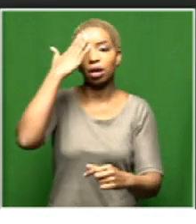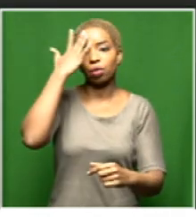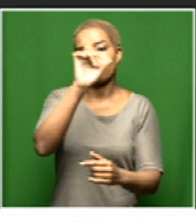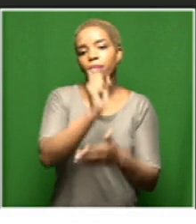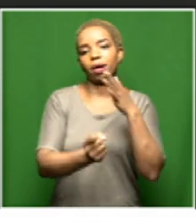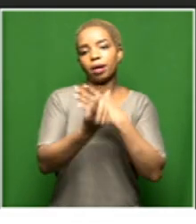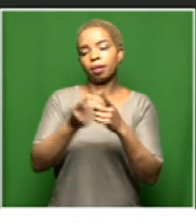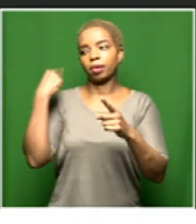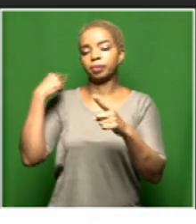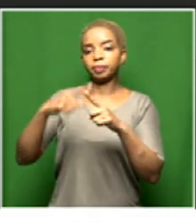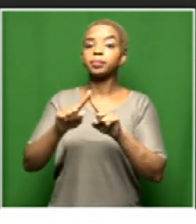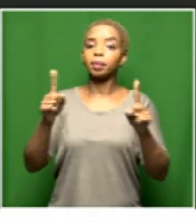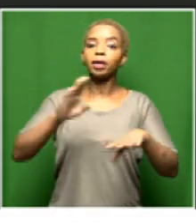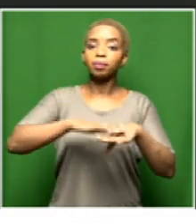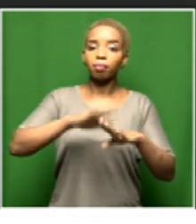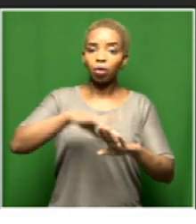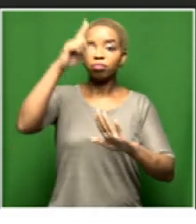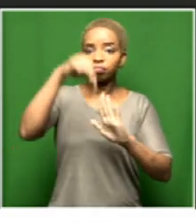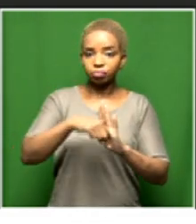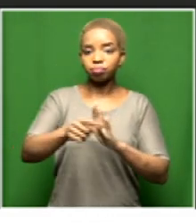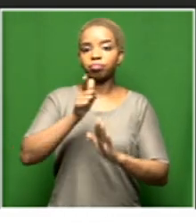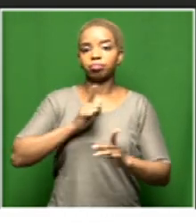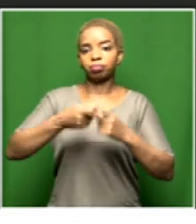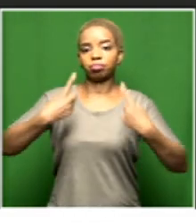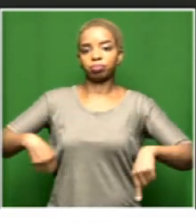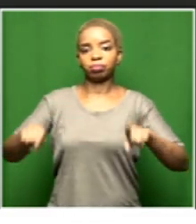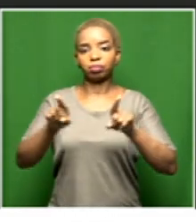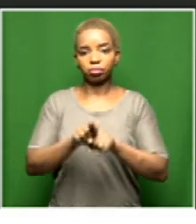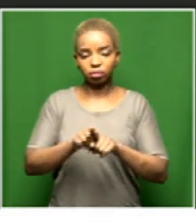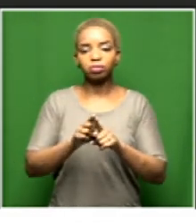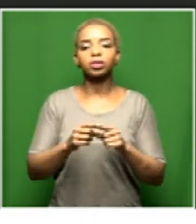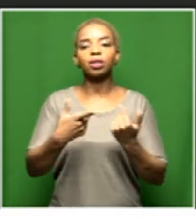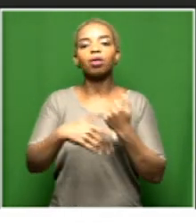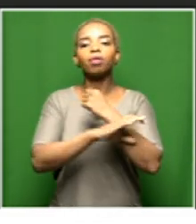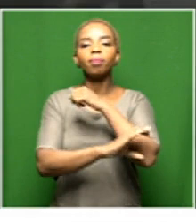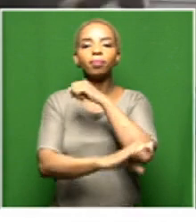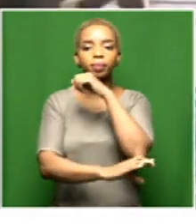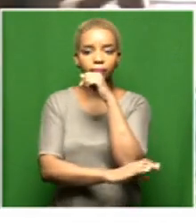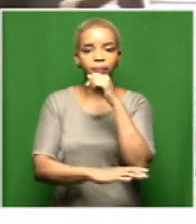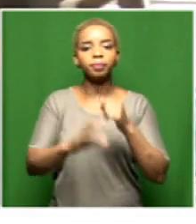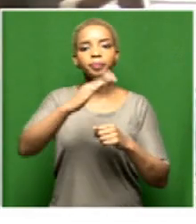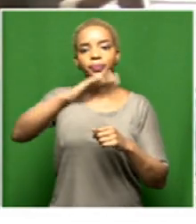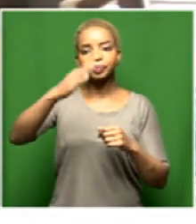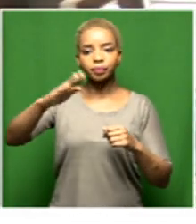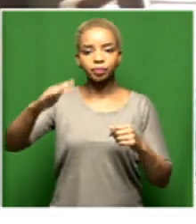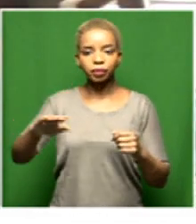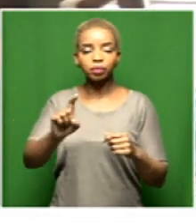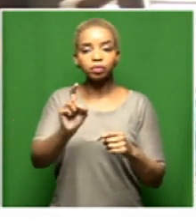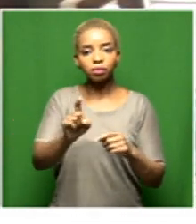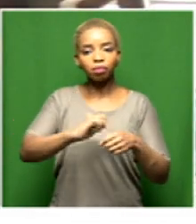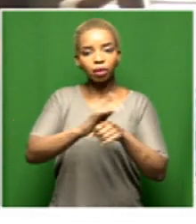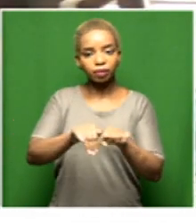But to tell us more about the Constitution Hill COVID-19 Digital Archive project, we are joined via Skype by Dawn